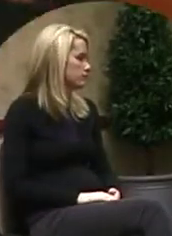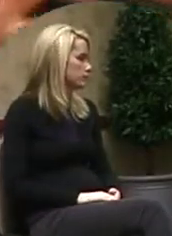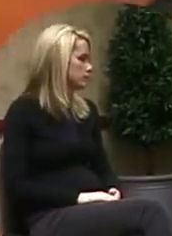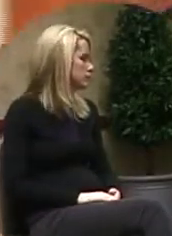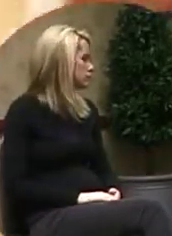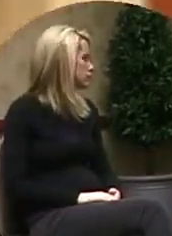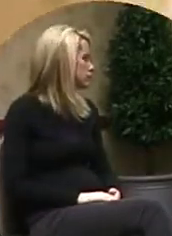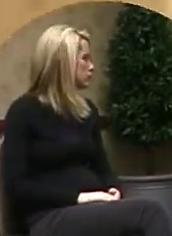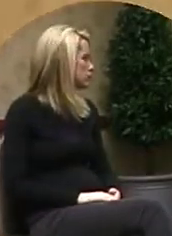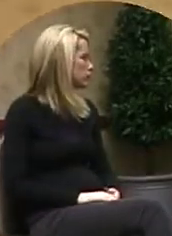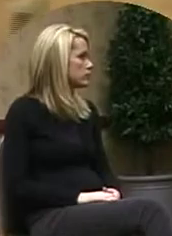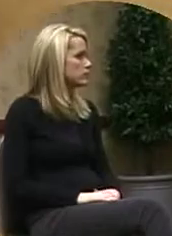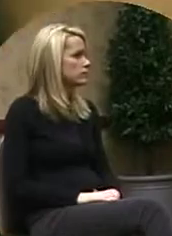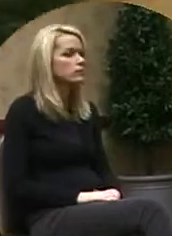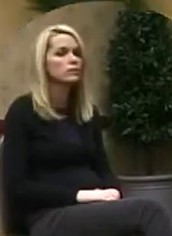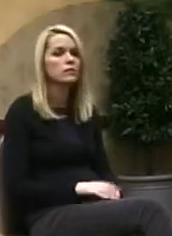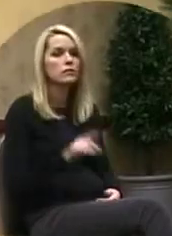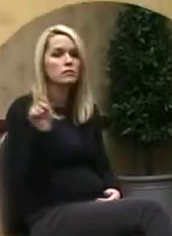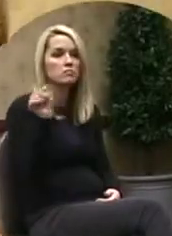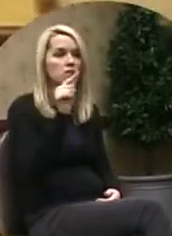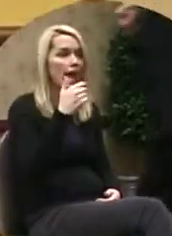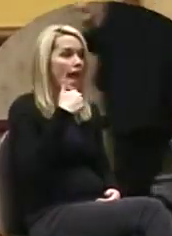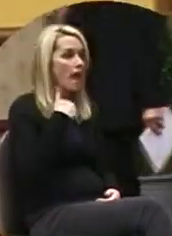Does everybody else have them?